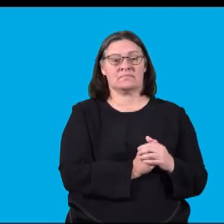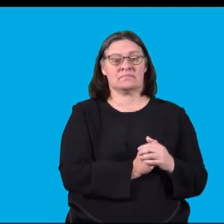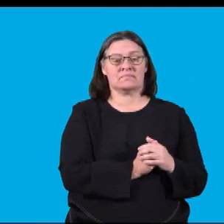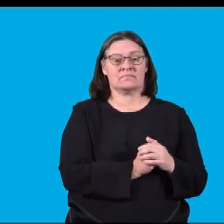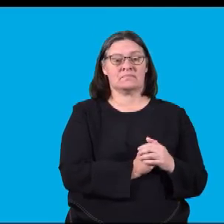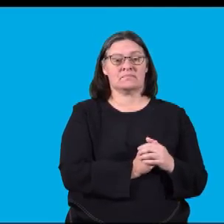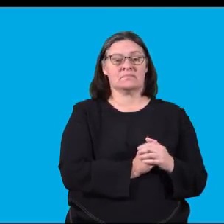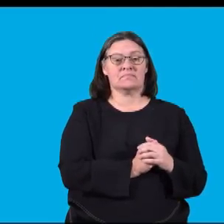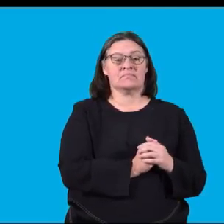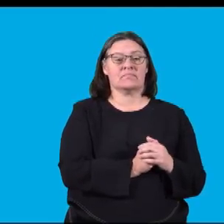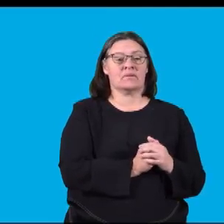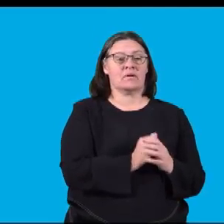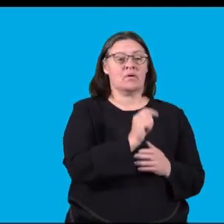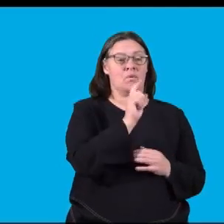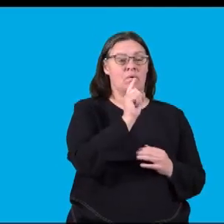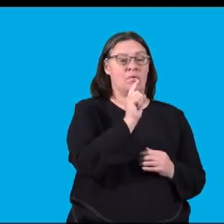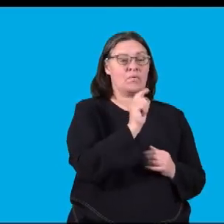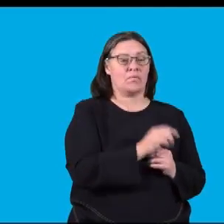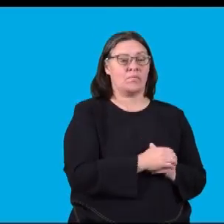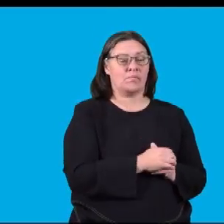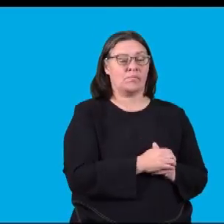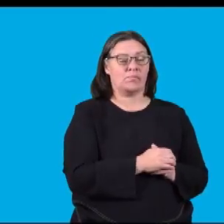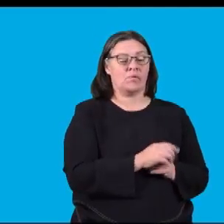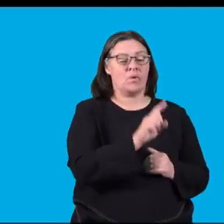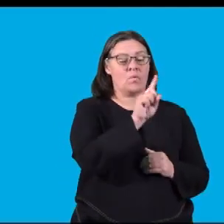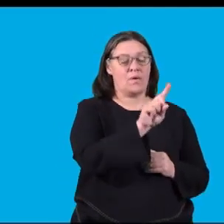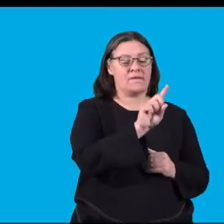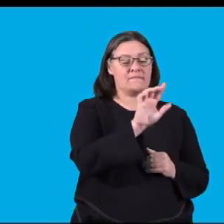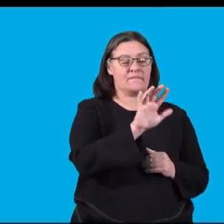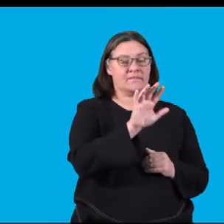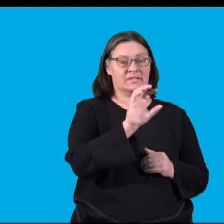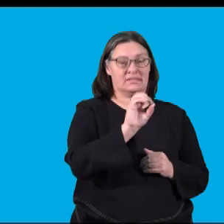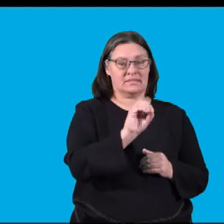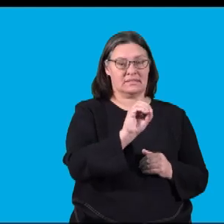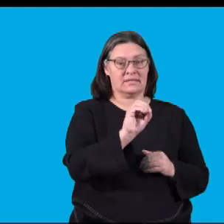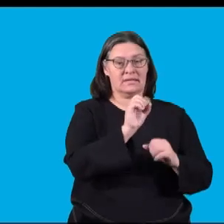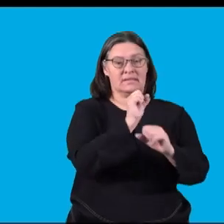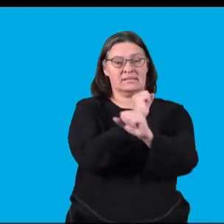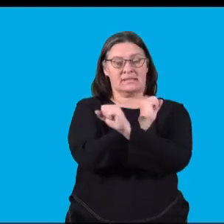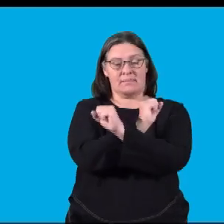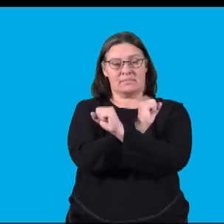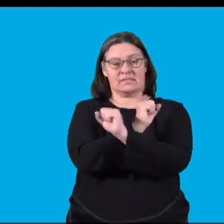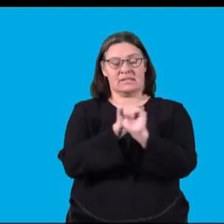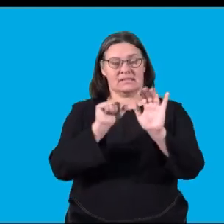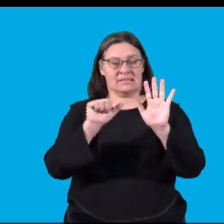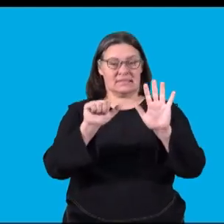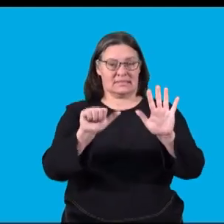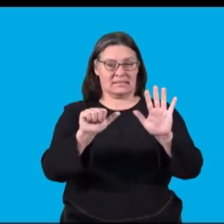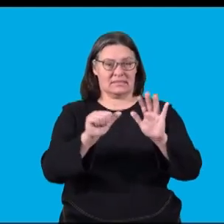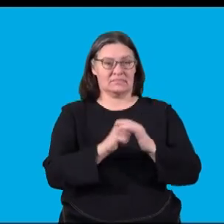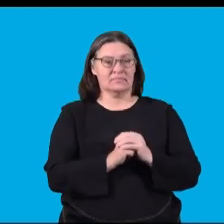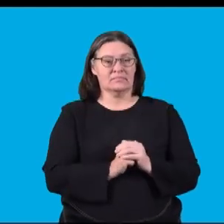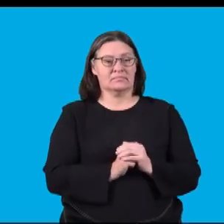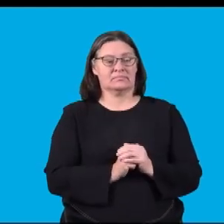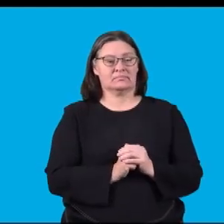together. We are now going to say we have 150. All right? Then